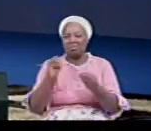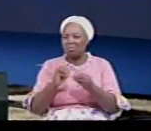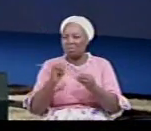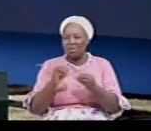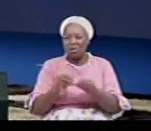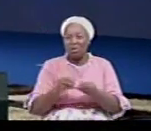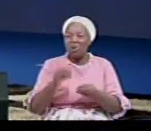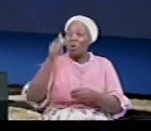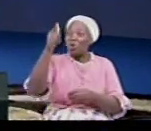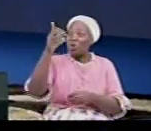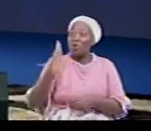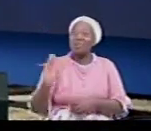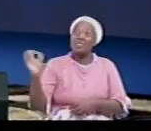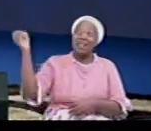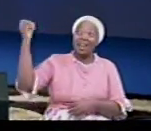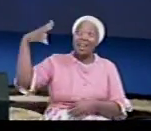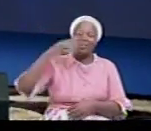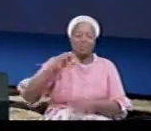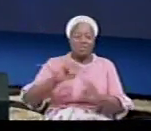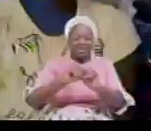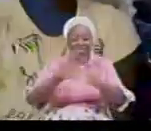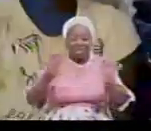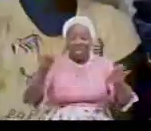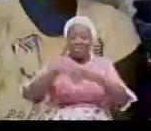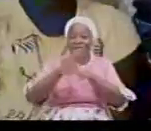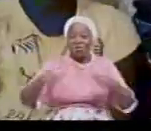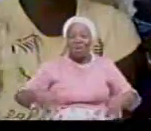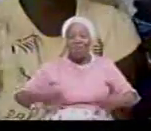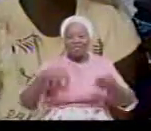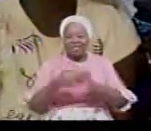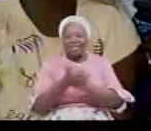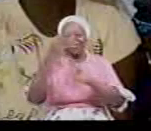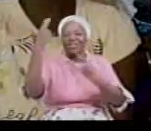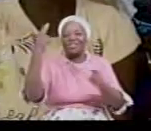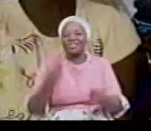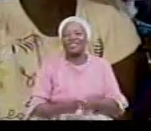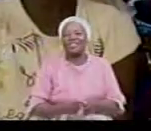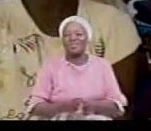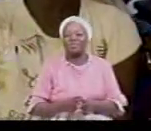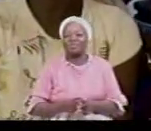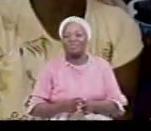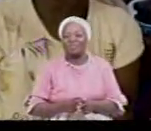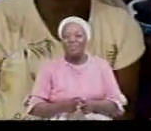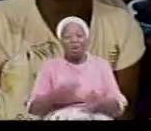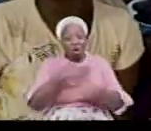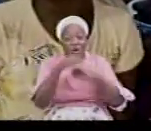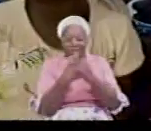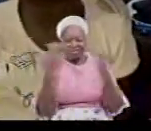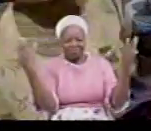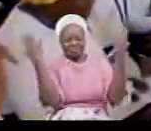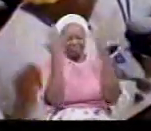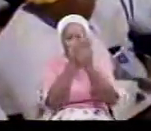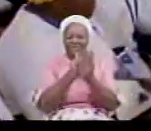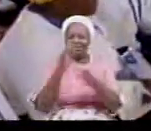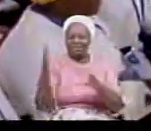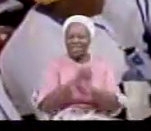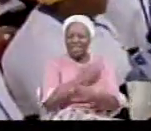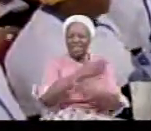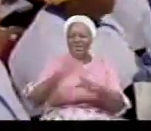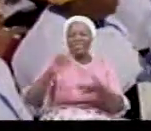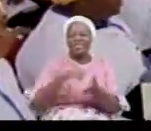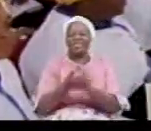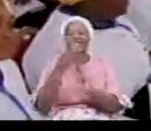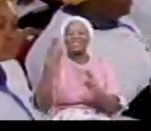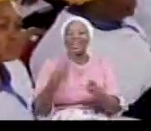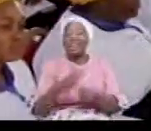God's light will shine into your life. All the darkness will be taken away. And the